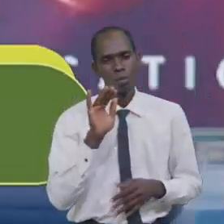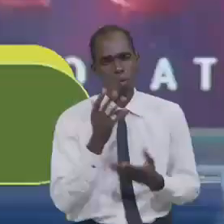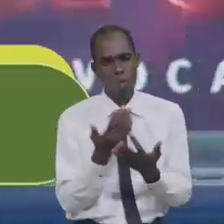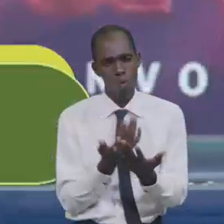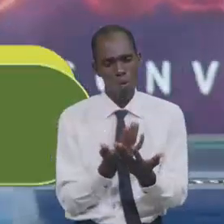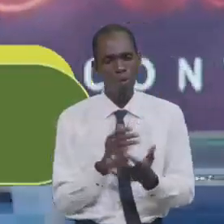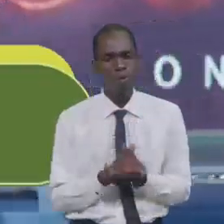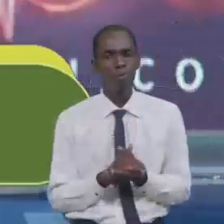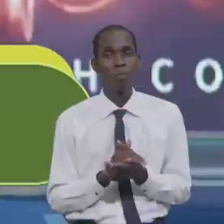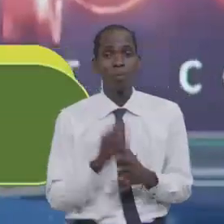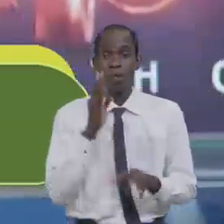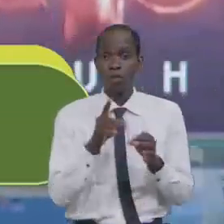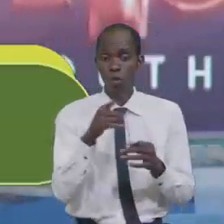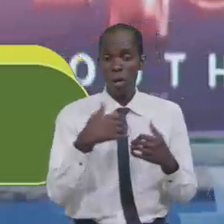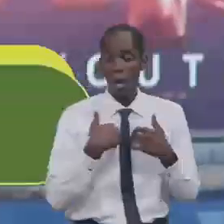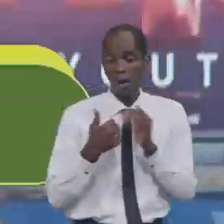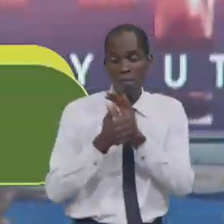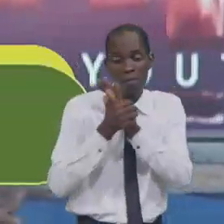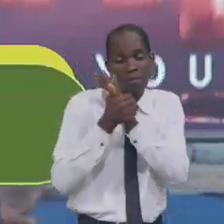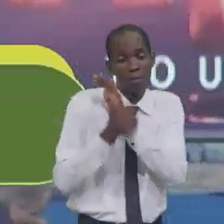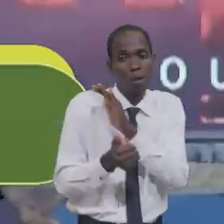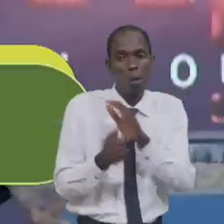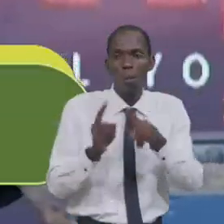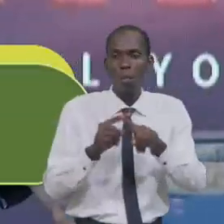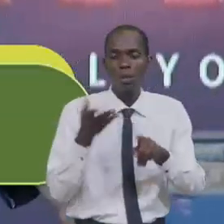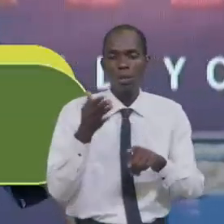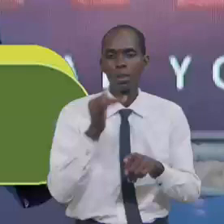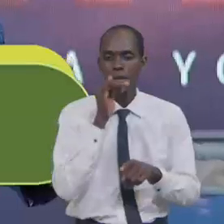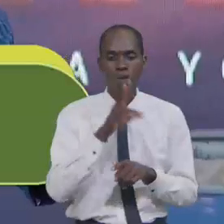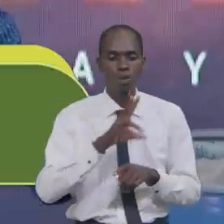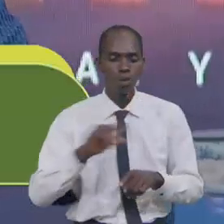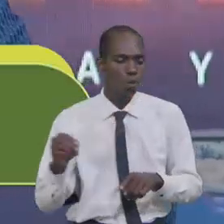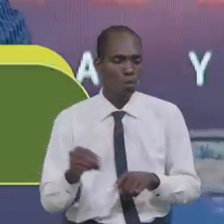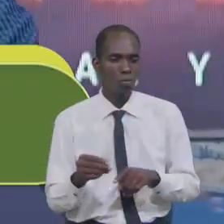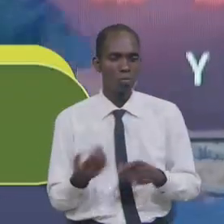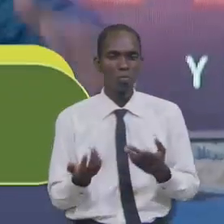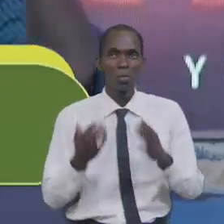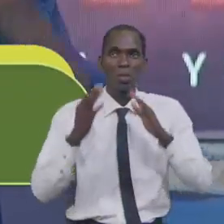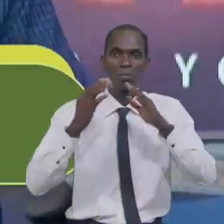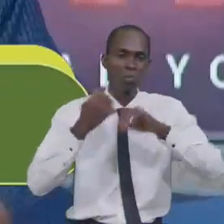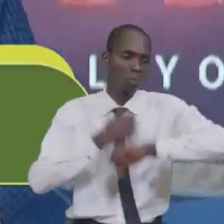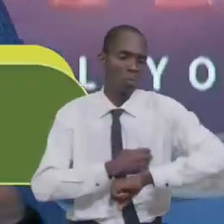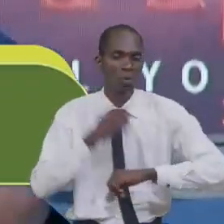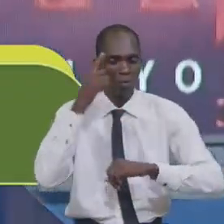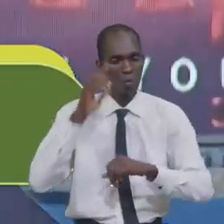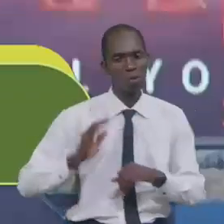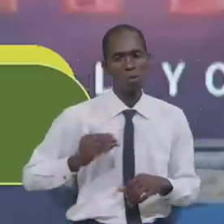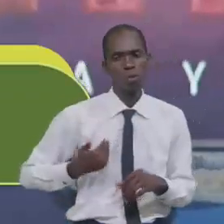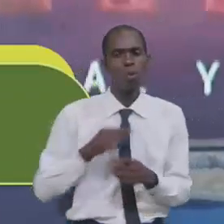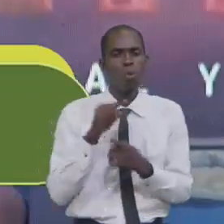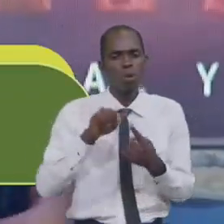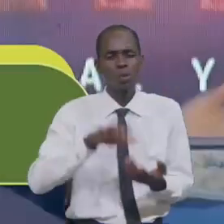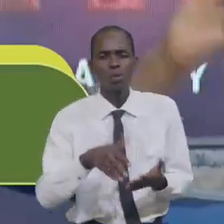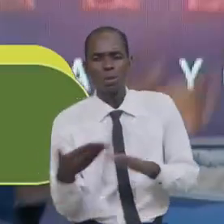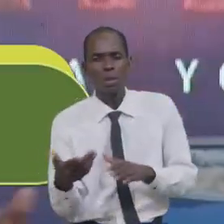have skill, but there's no shelter. There's no shelter for your soul. When you die, then Satan